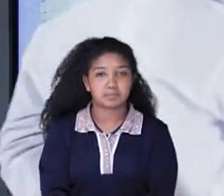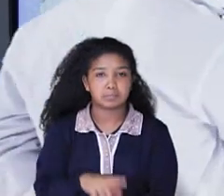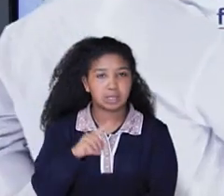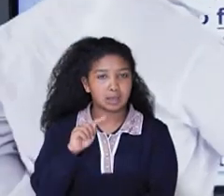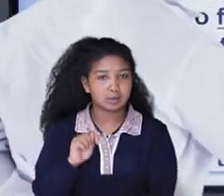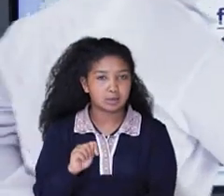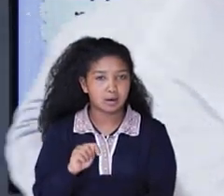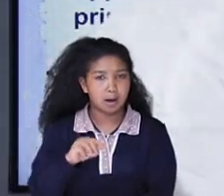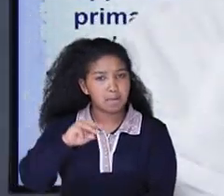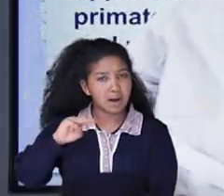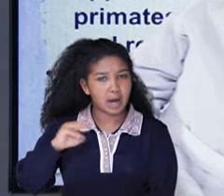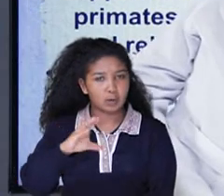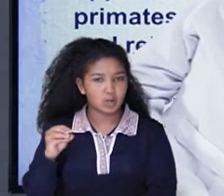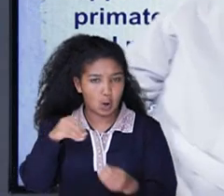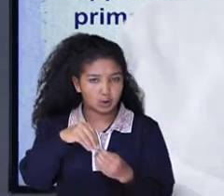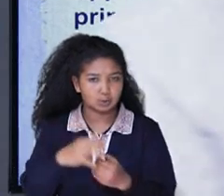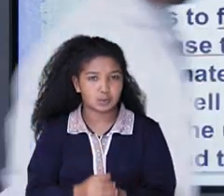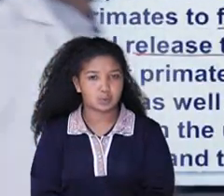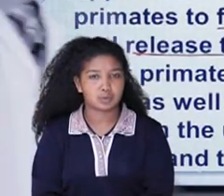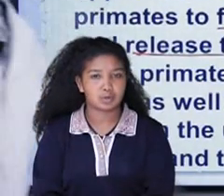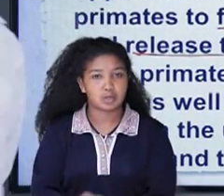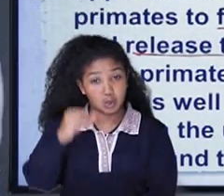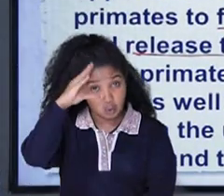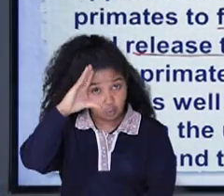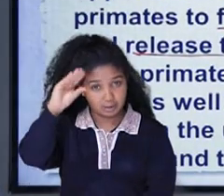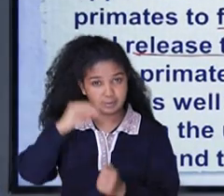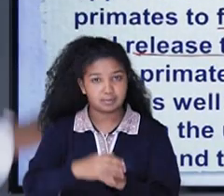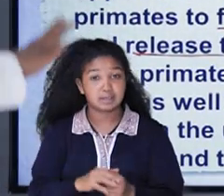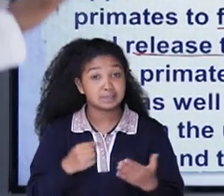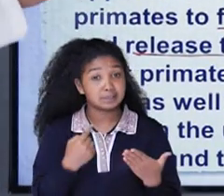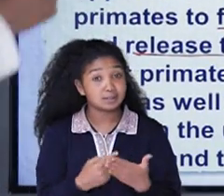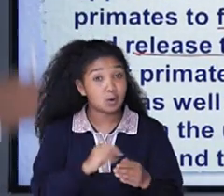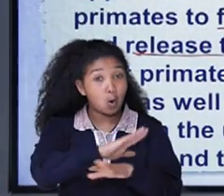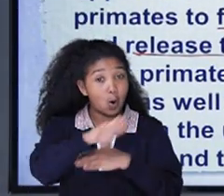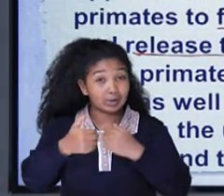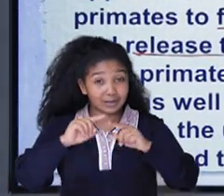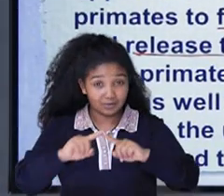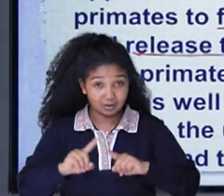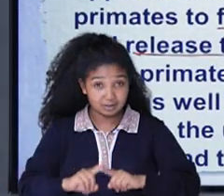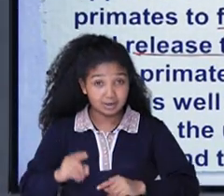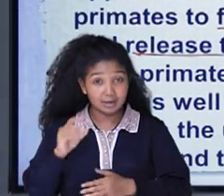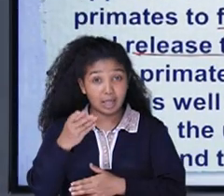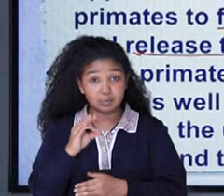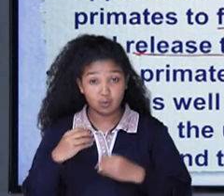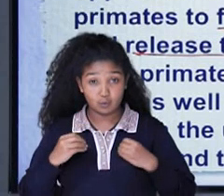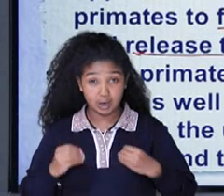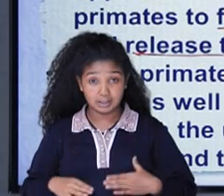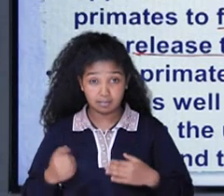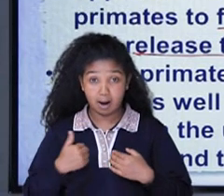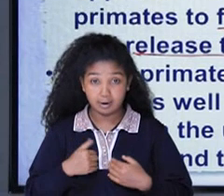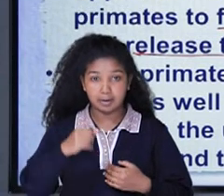tarsiers, macaque, and also human. These all different types of organisms